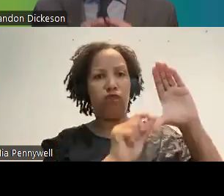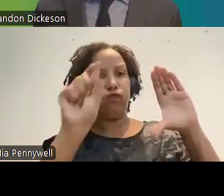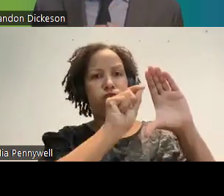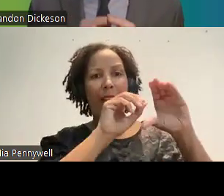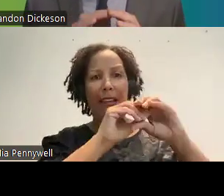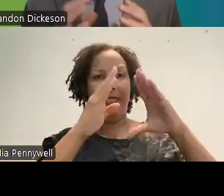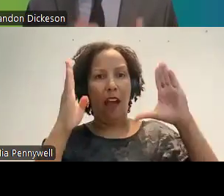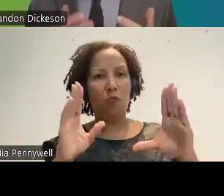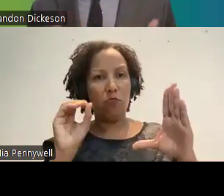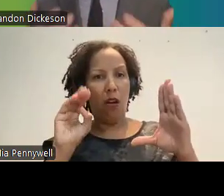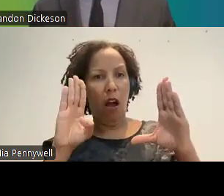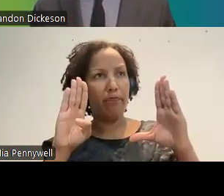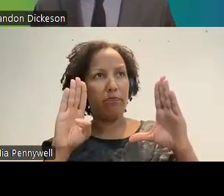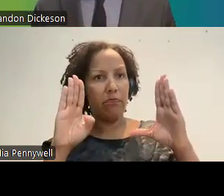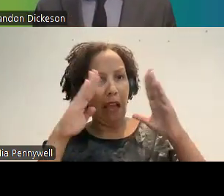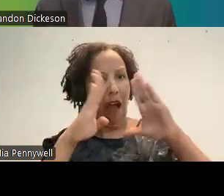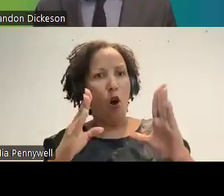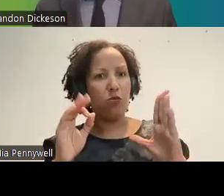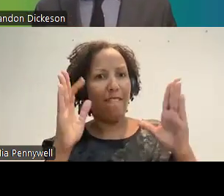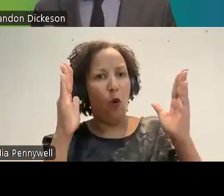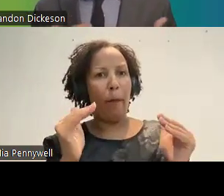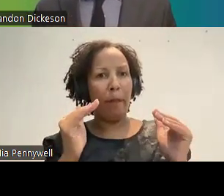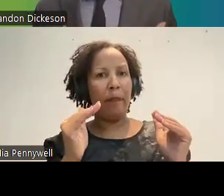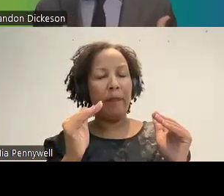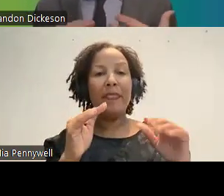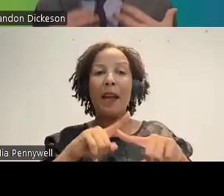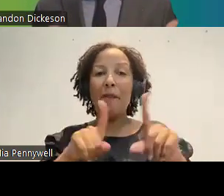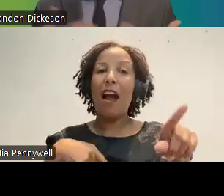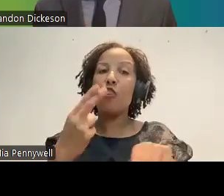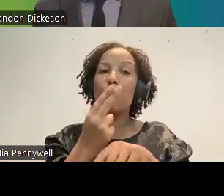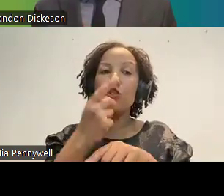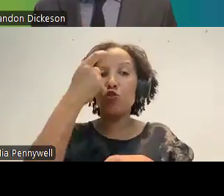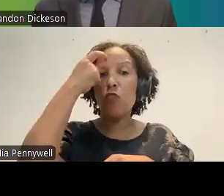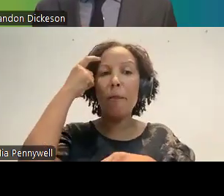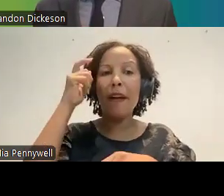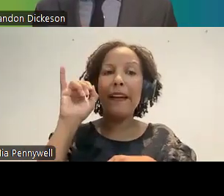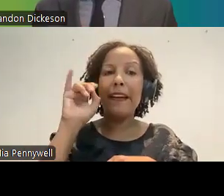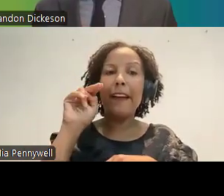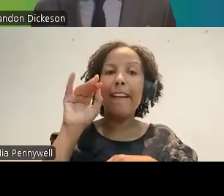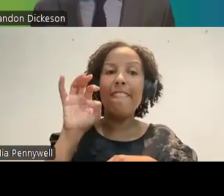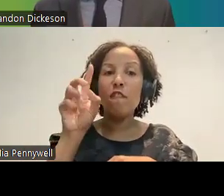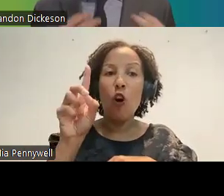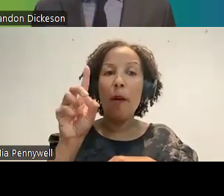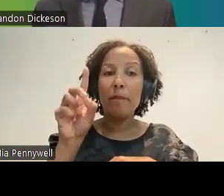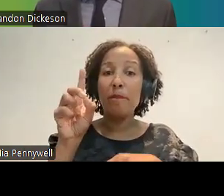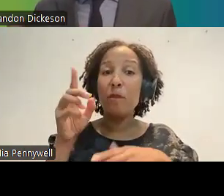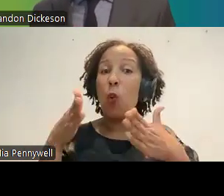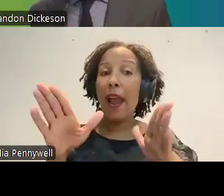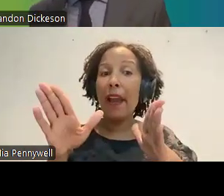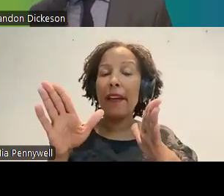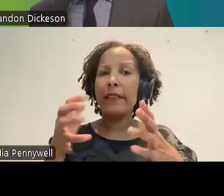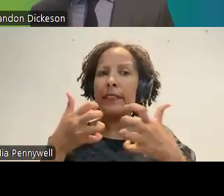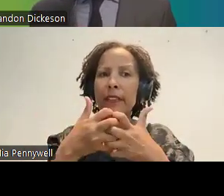of Hope, but I'm doing it in a trauma-informed way that resonates with what they've experienced and with how to move